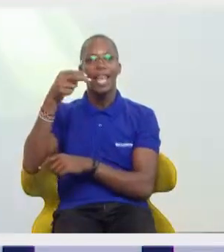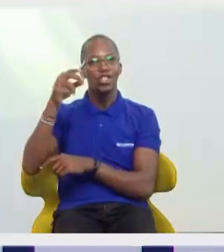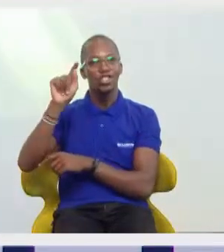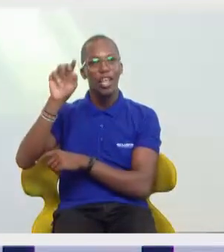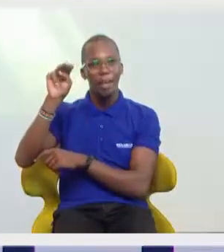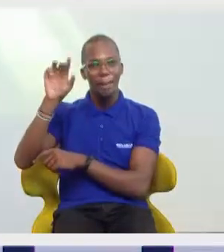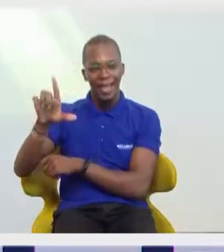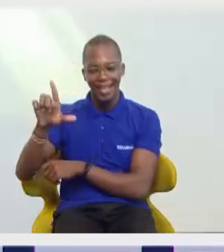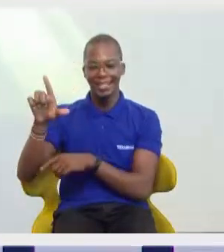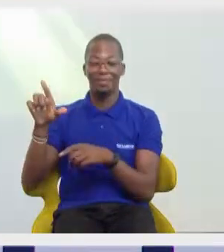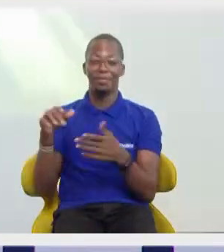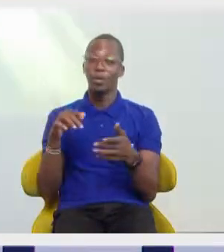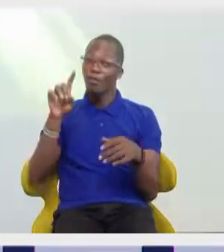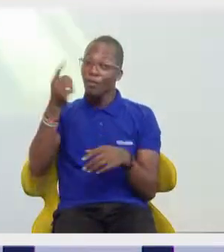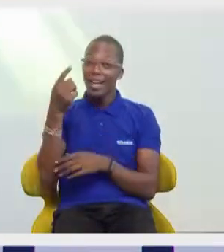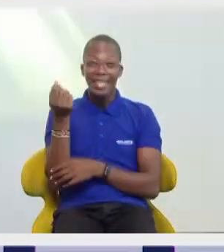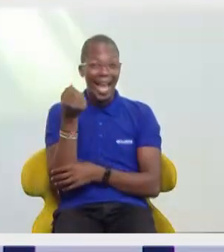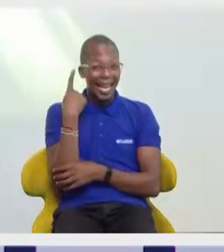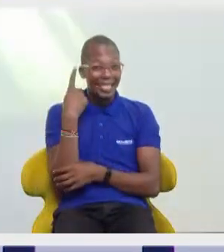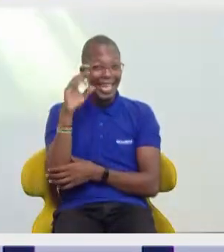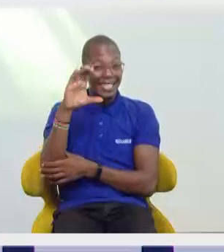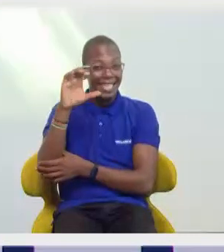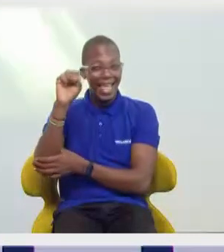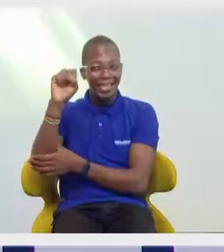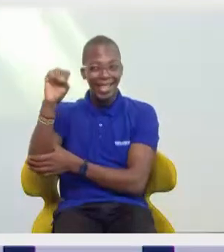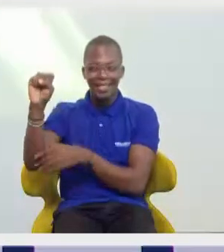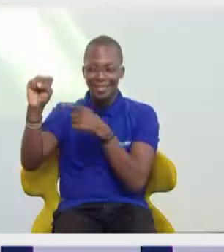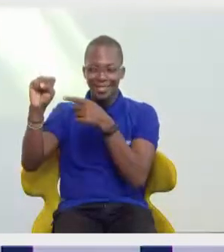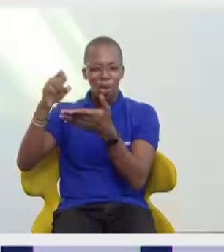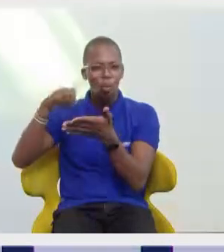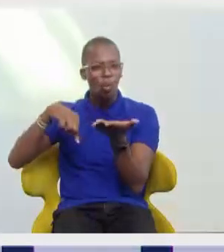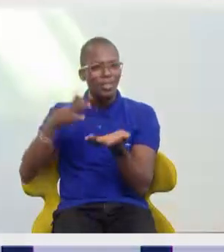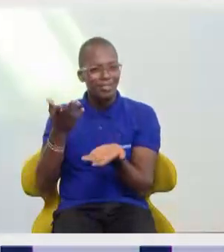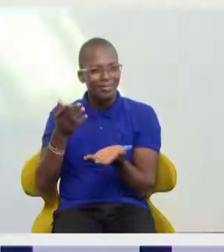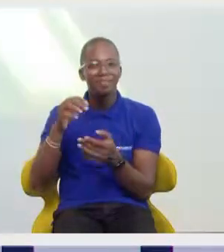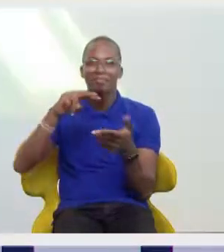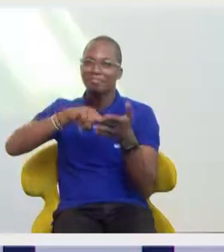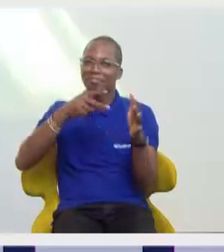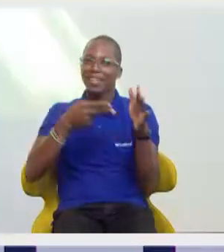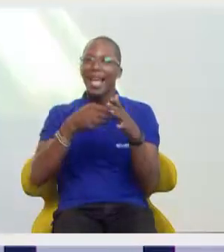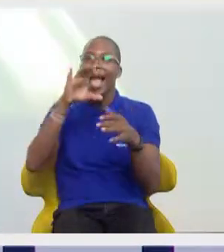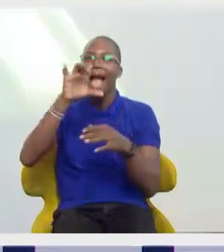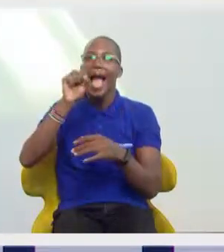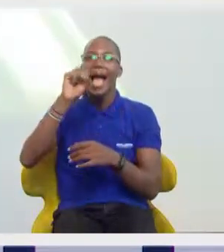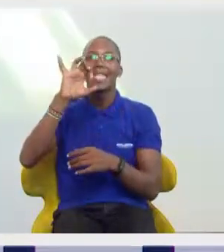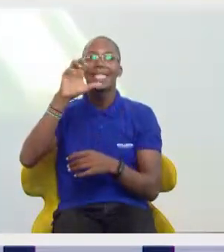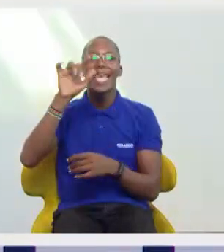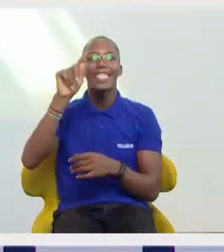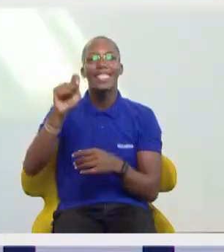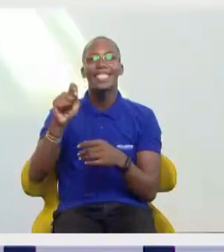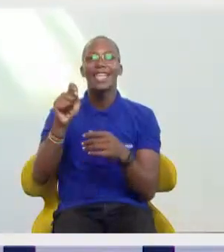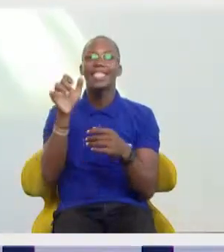all, you have to understand what is CSS. CSS stands for Cascading Style